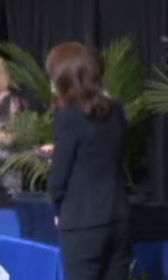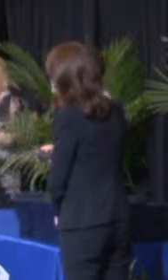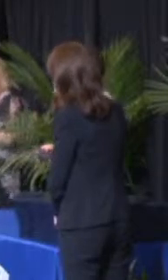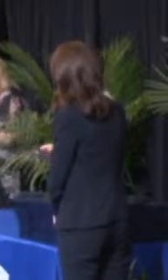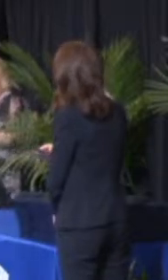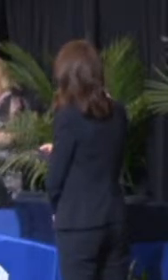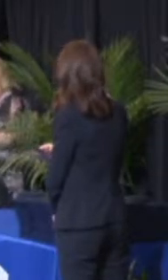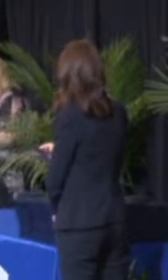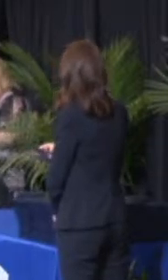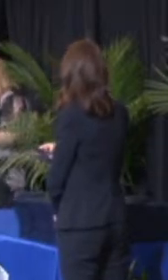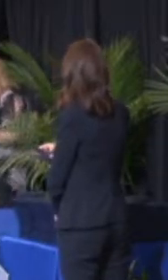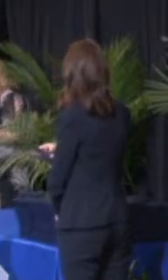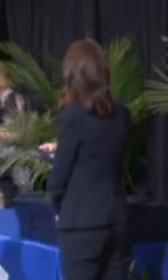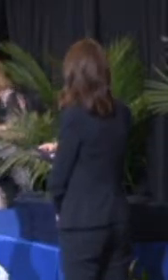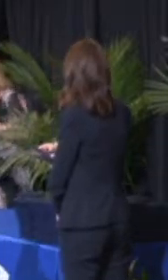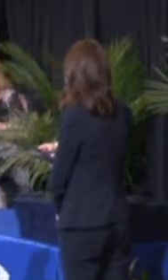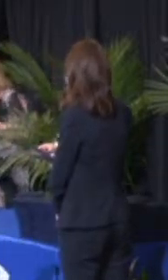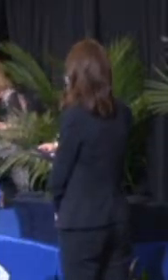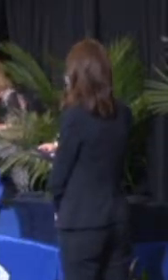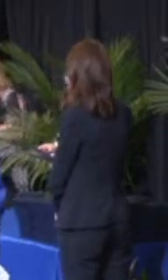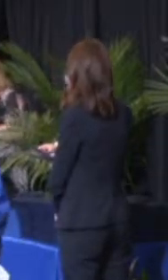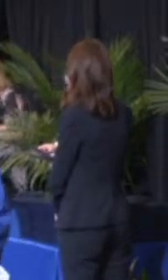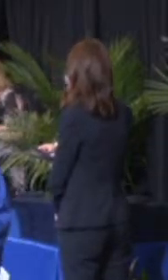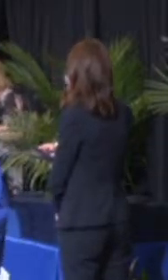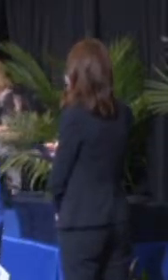Maya Skidoris.